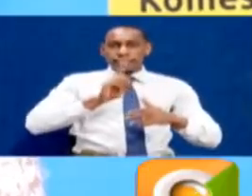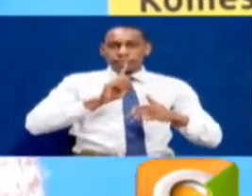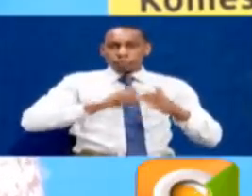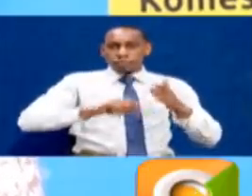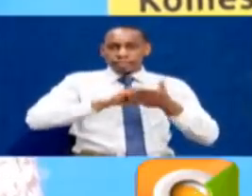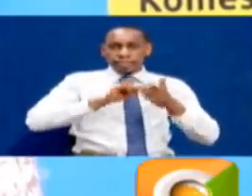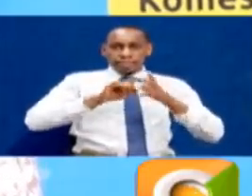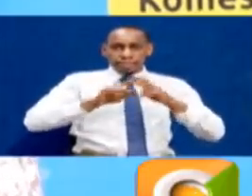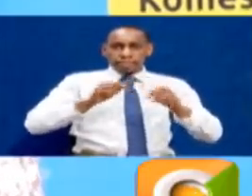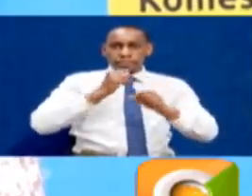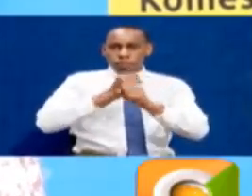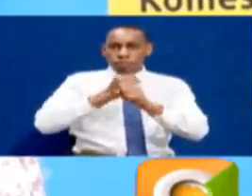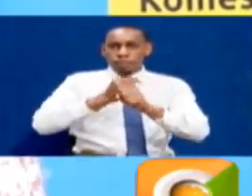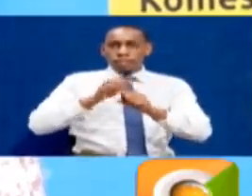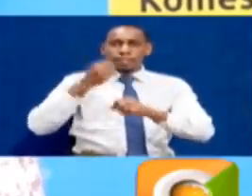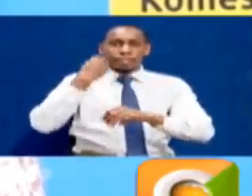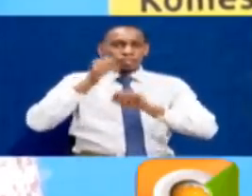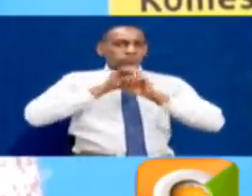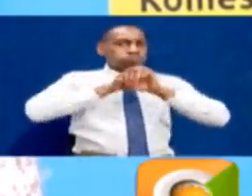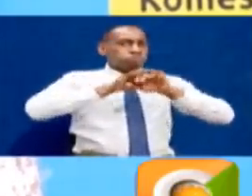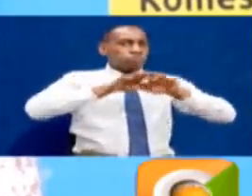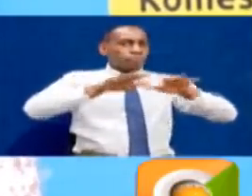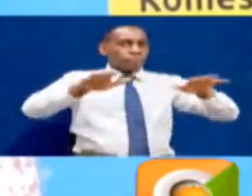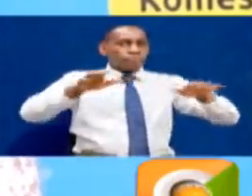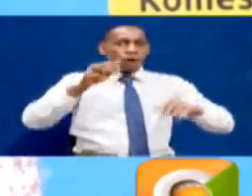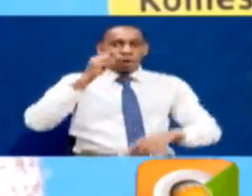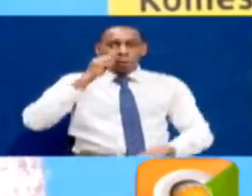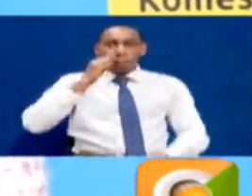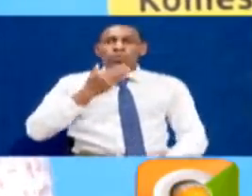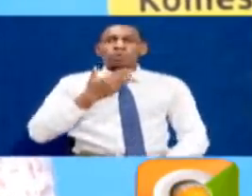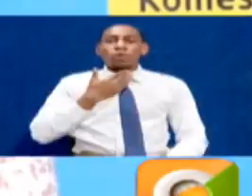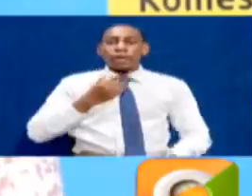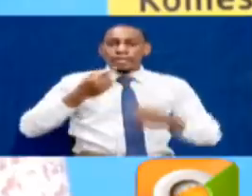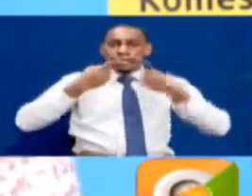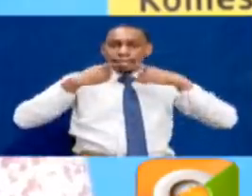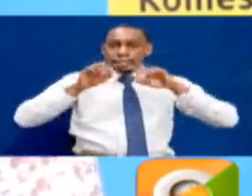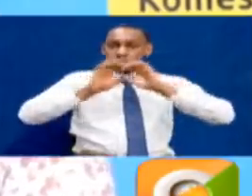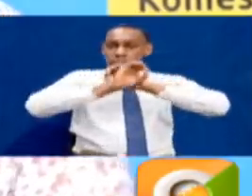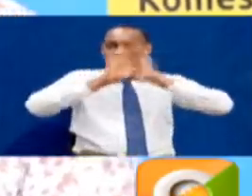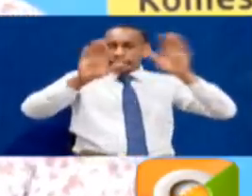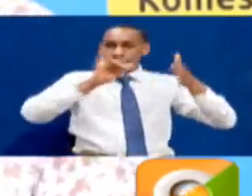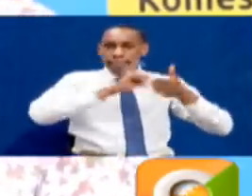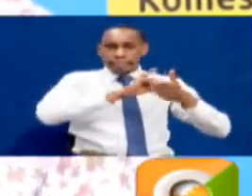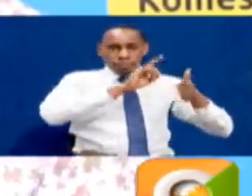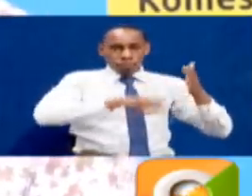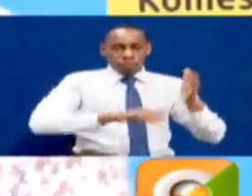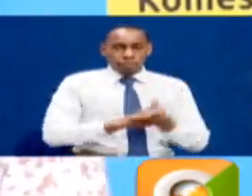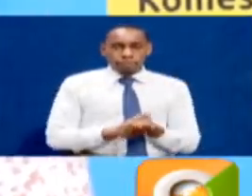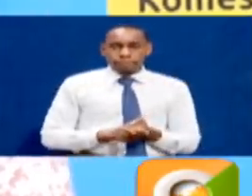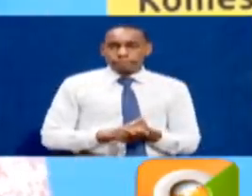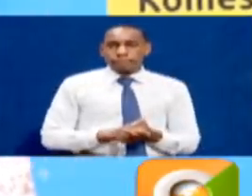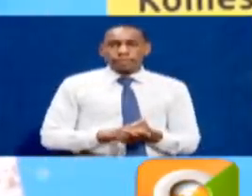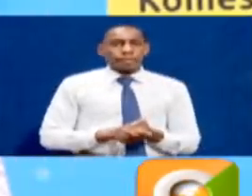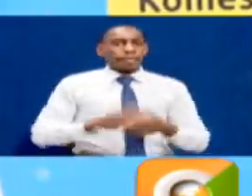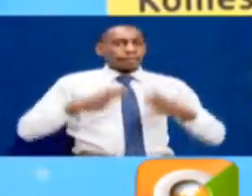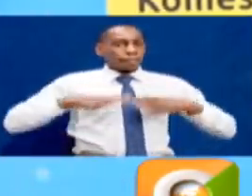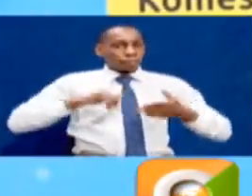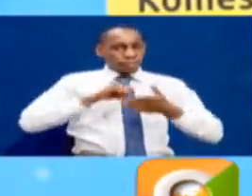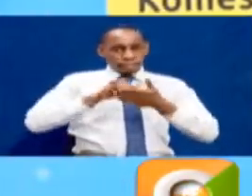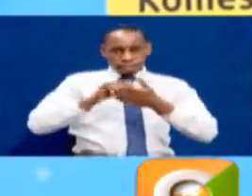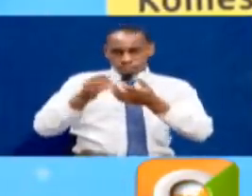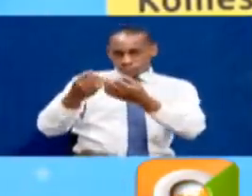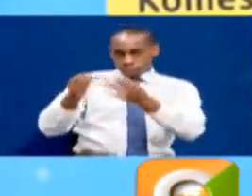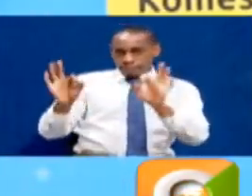that, then there will be explosion of the disease in homes. I would like to make it clear that the people who would be